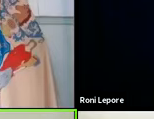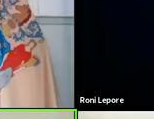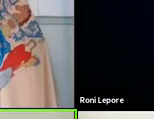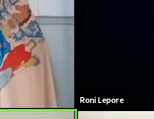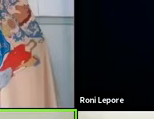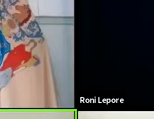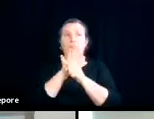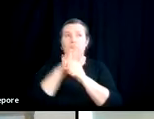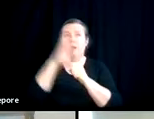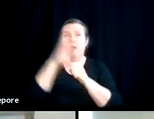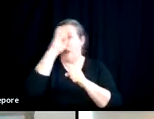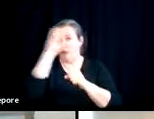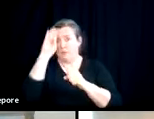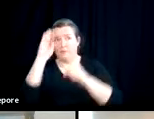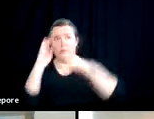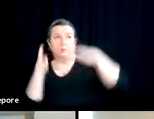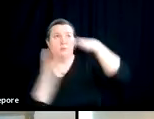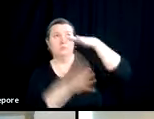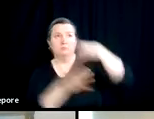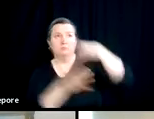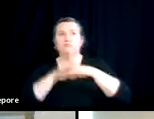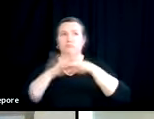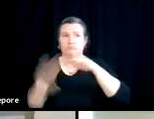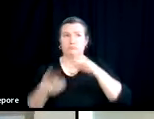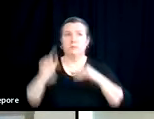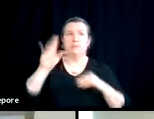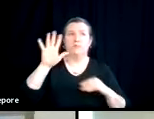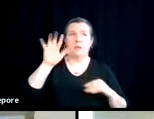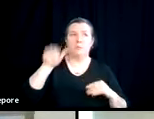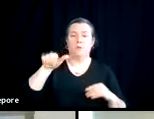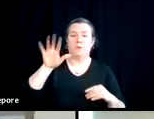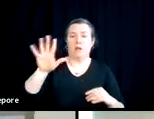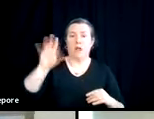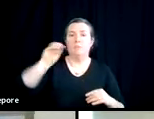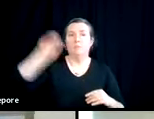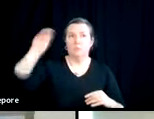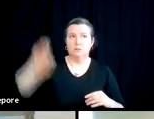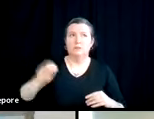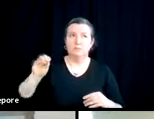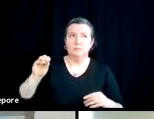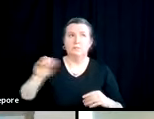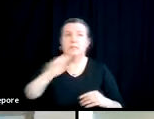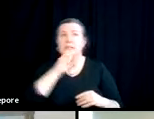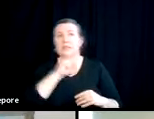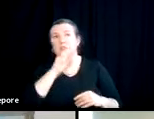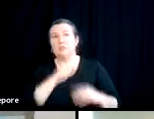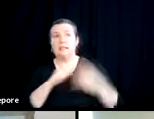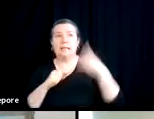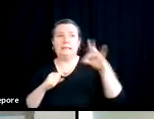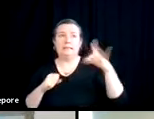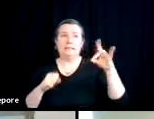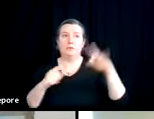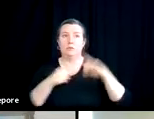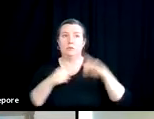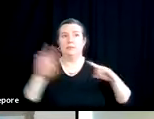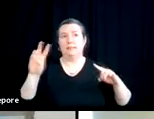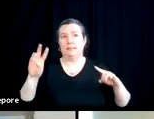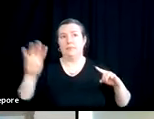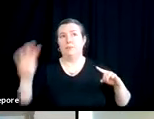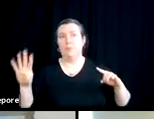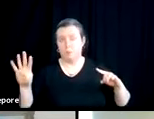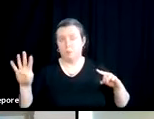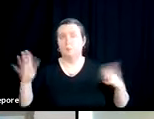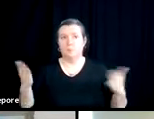5.5 percentage points among adults aged 18 to 64. It is vital that